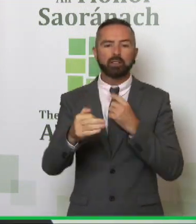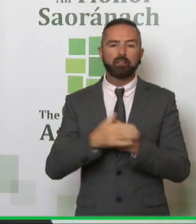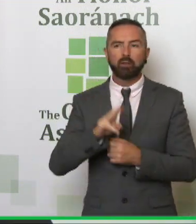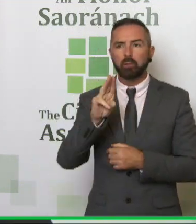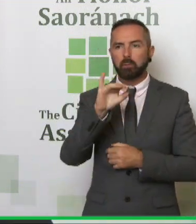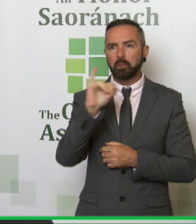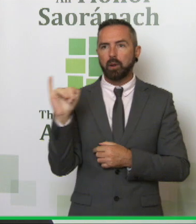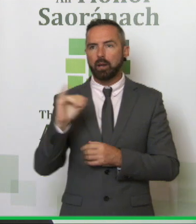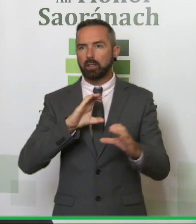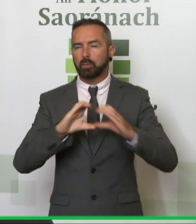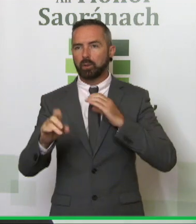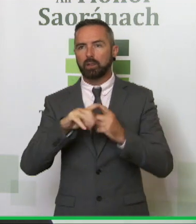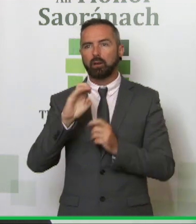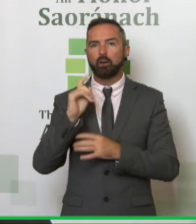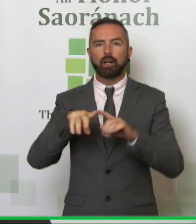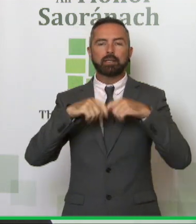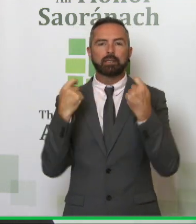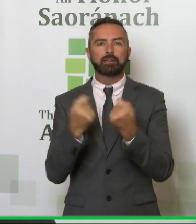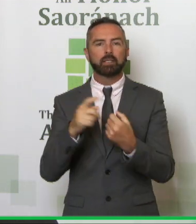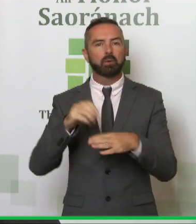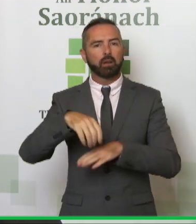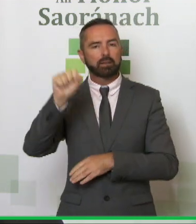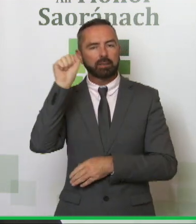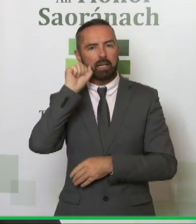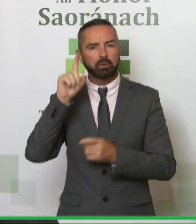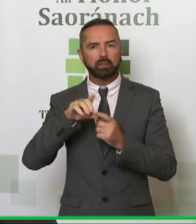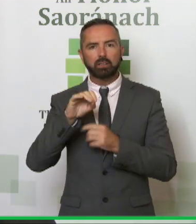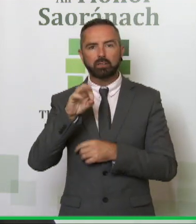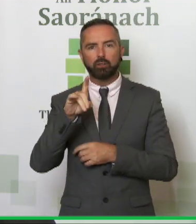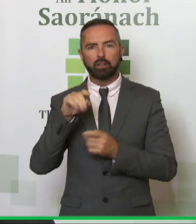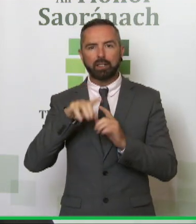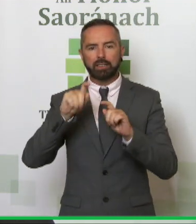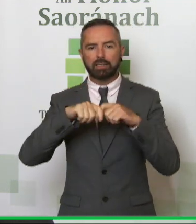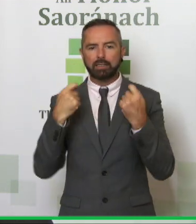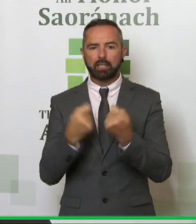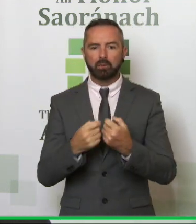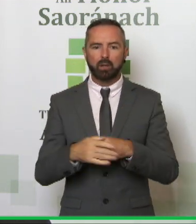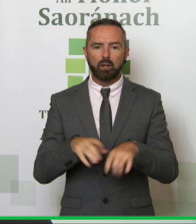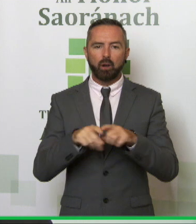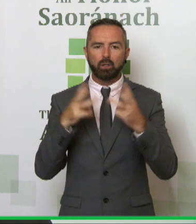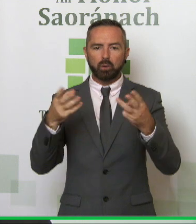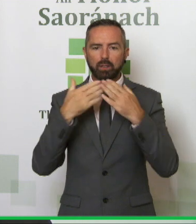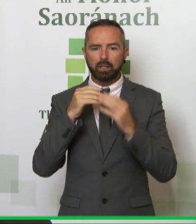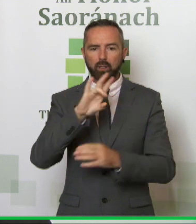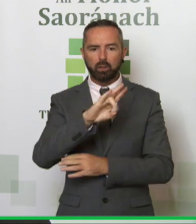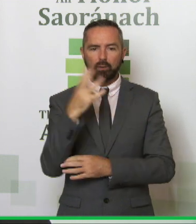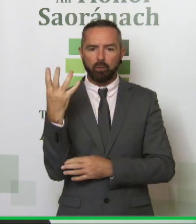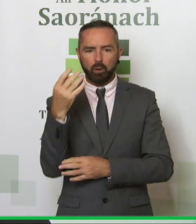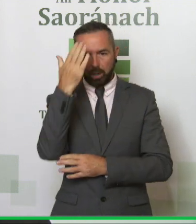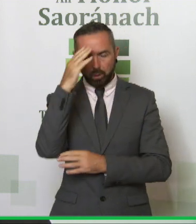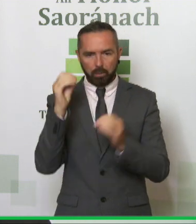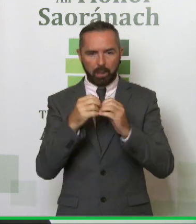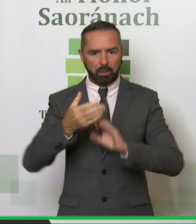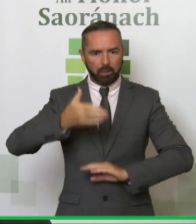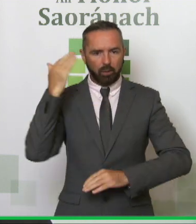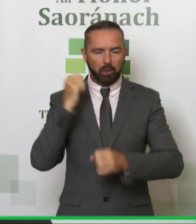Pi, Connor and his team, on sound, Jerry and his team. I do also want to thank Q4. I know we've referenced them before,